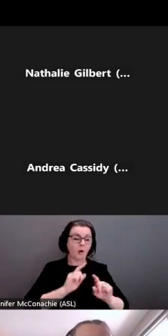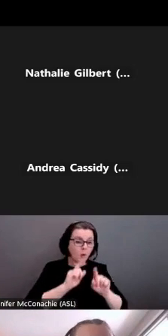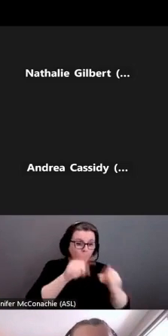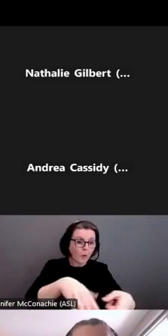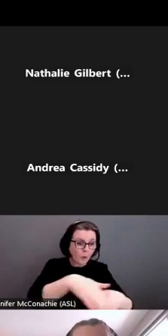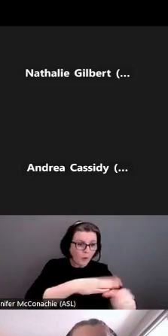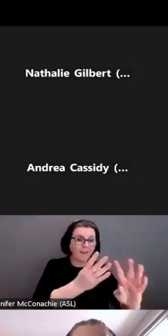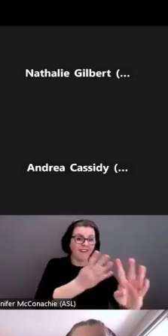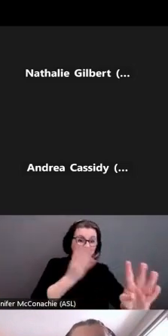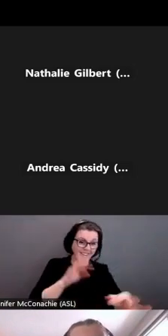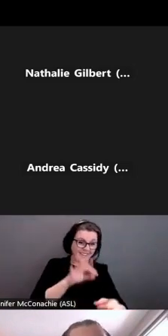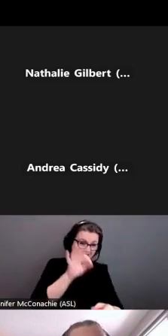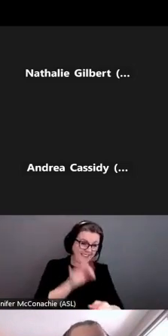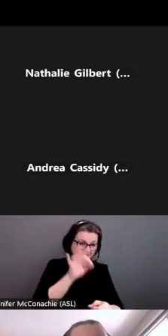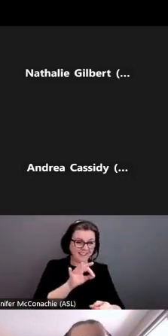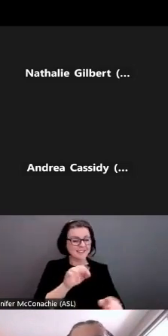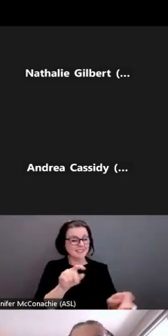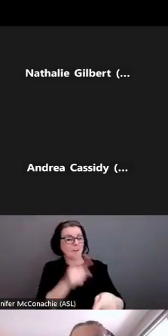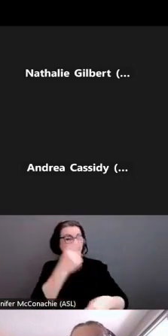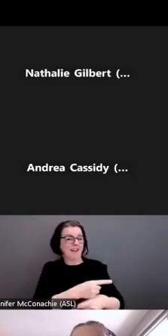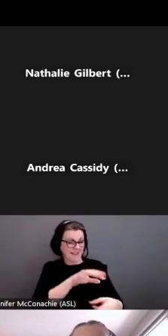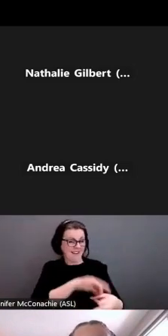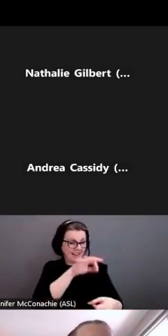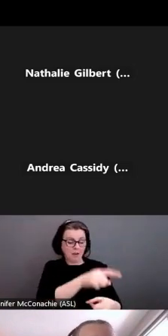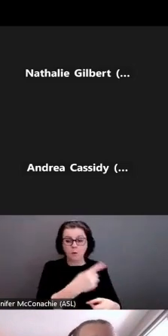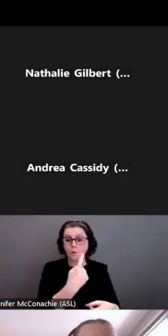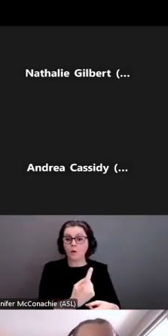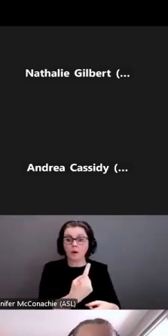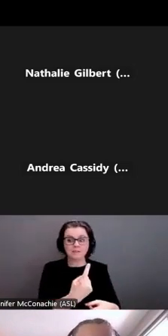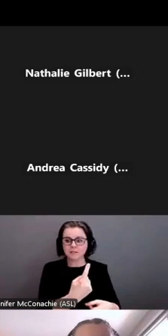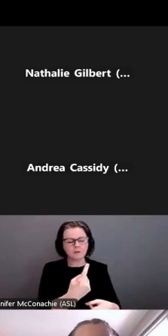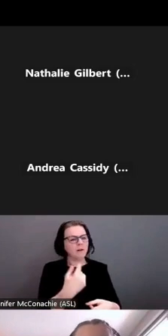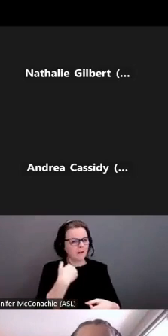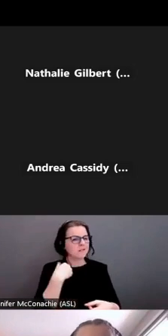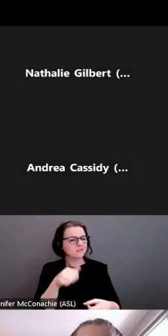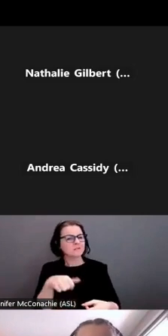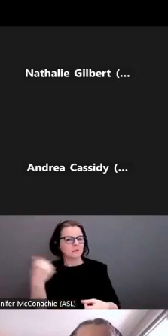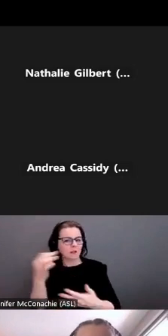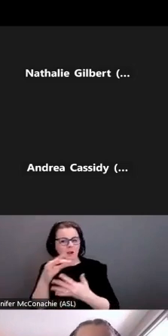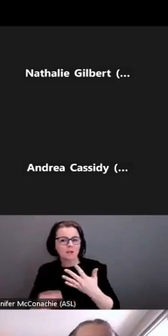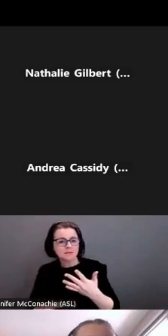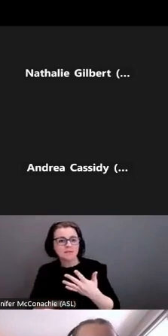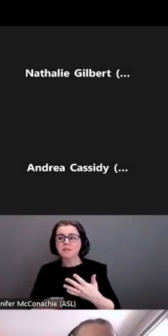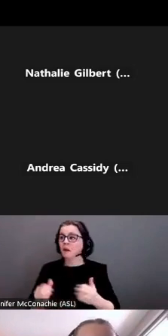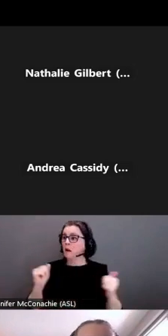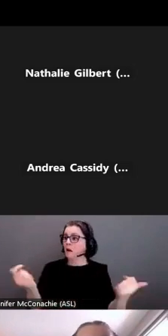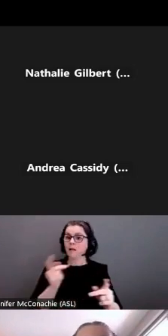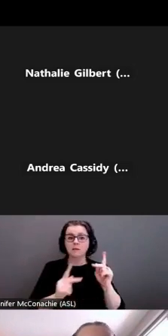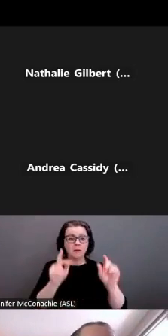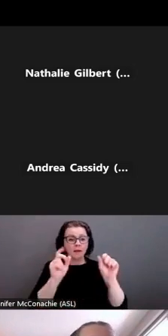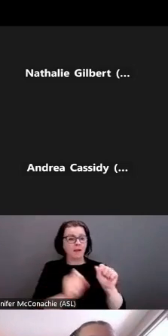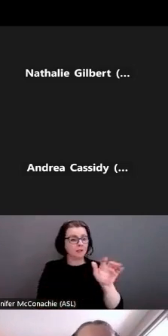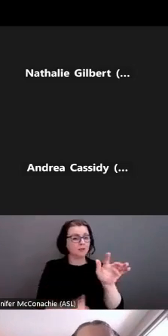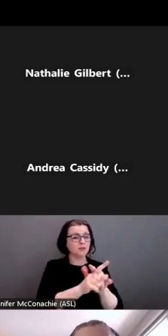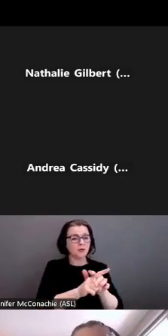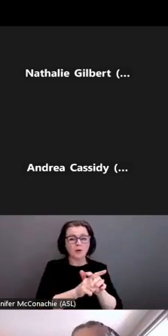most common ways of voting, but we know that that is not the most accessible to everybody. Therefore, there are